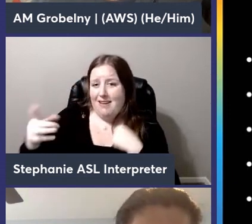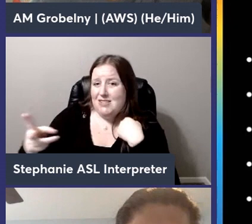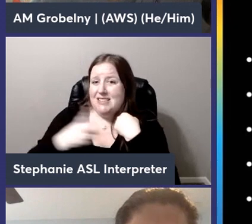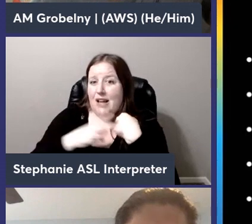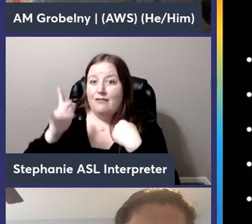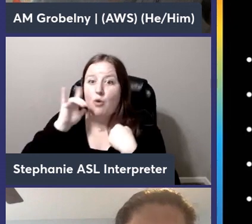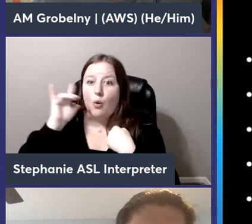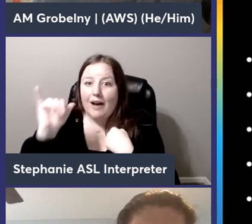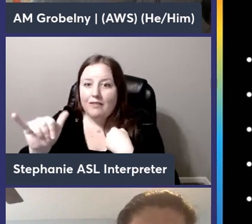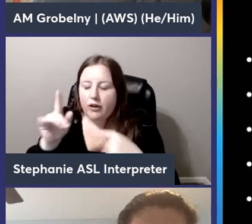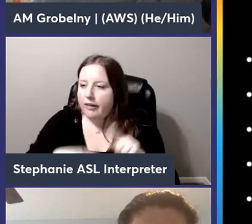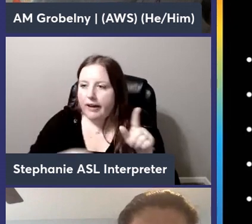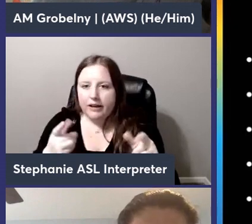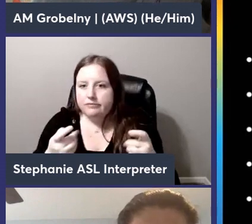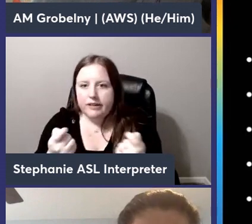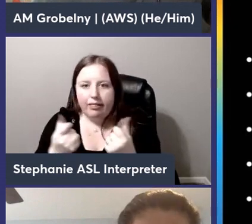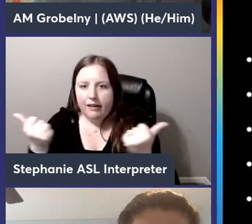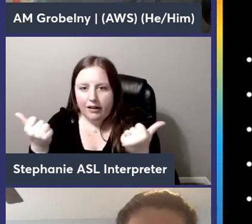forever. Right. So,